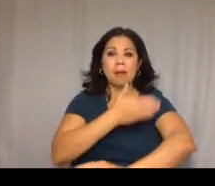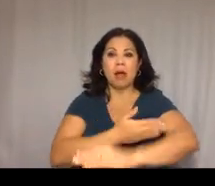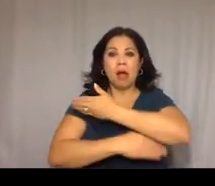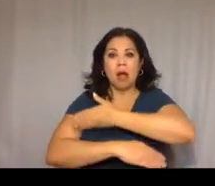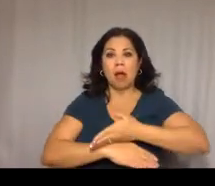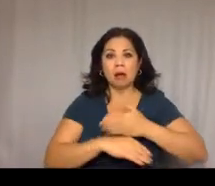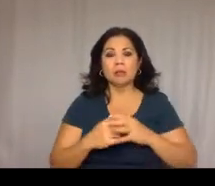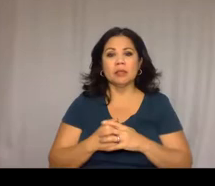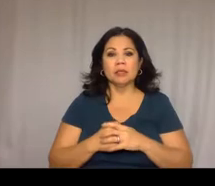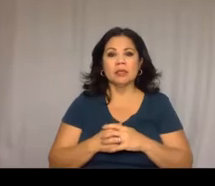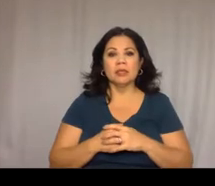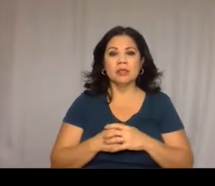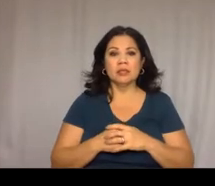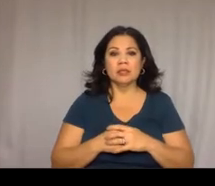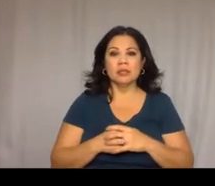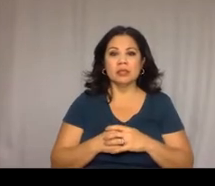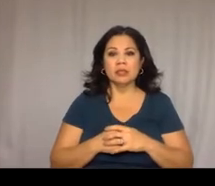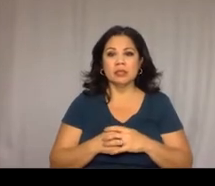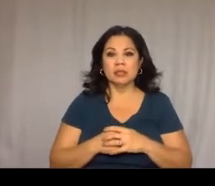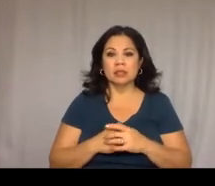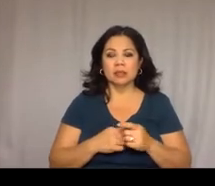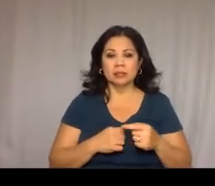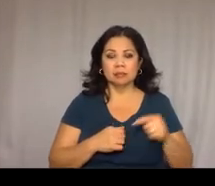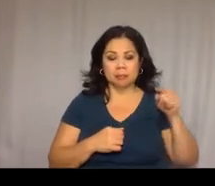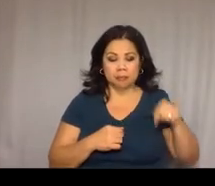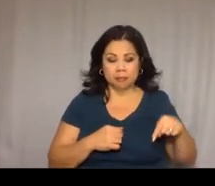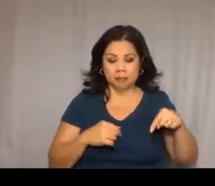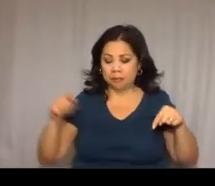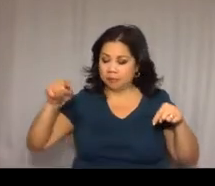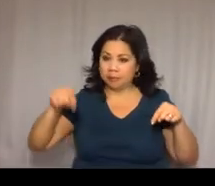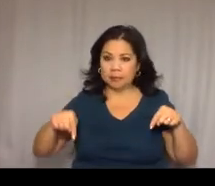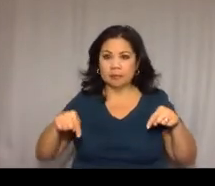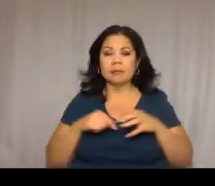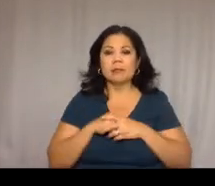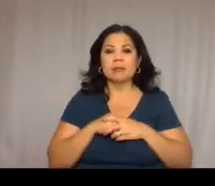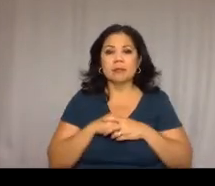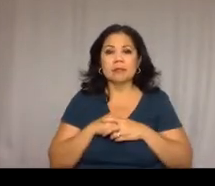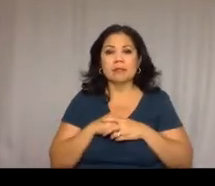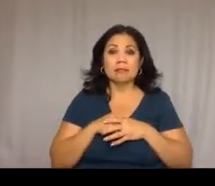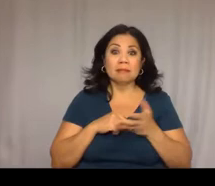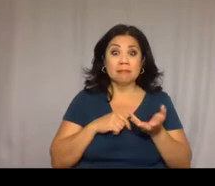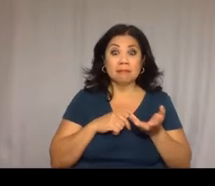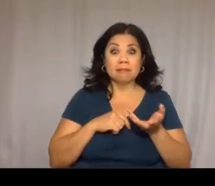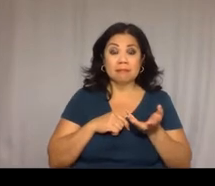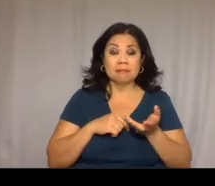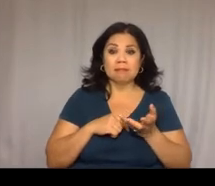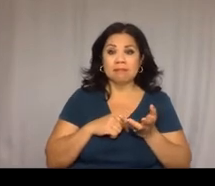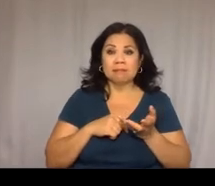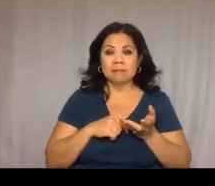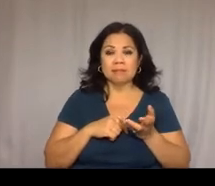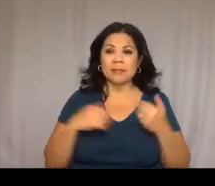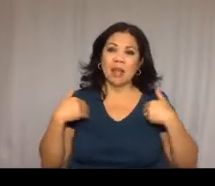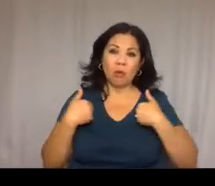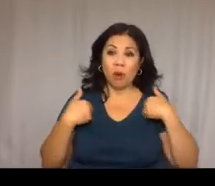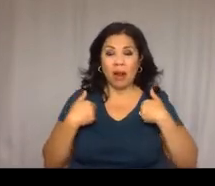one over here, and I'm going to put one over here. Now we've got basically our